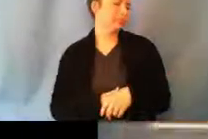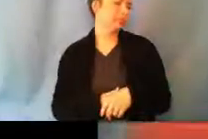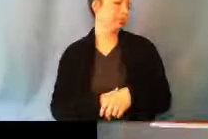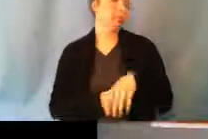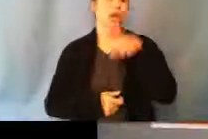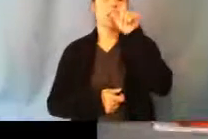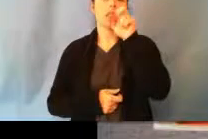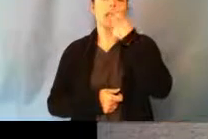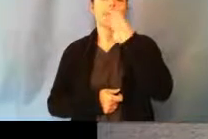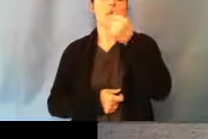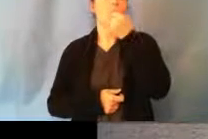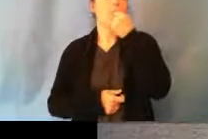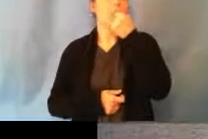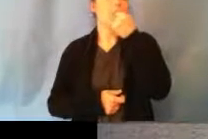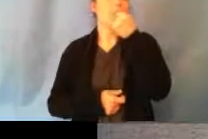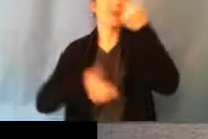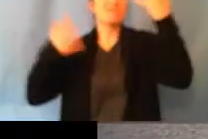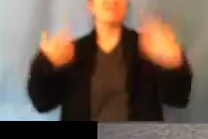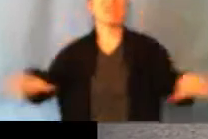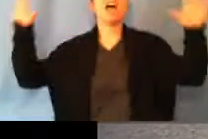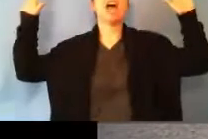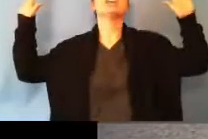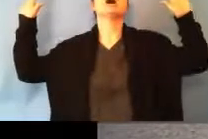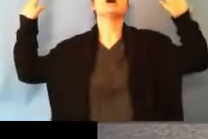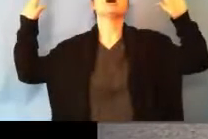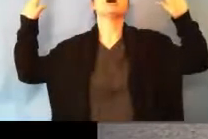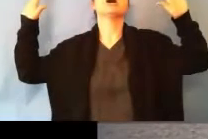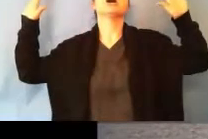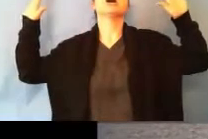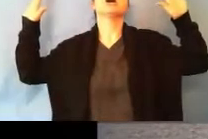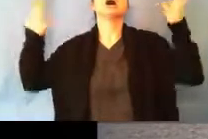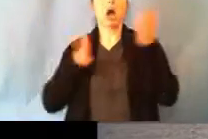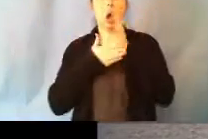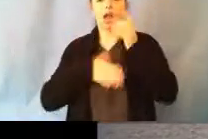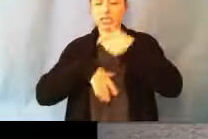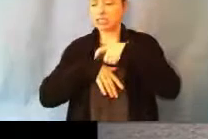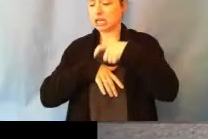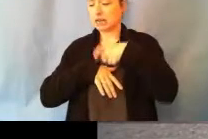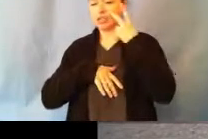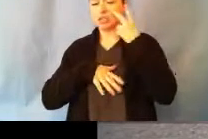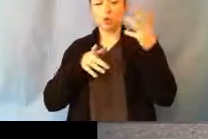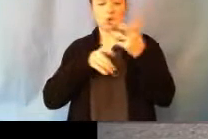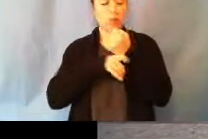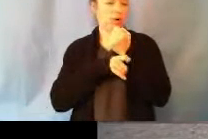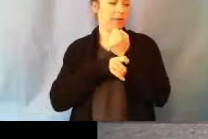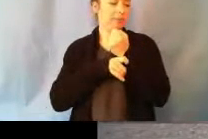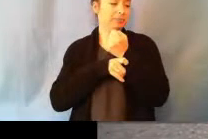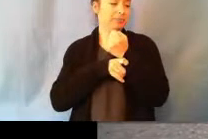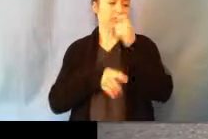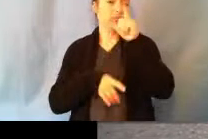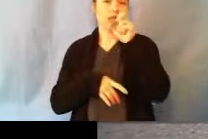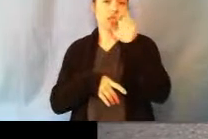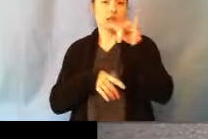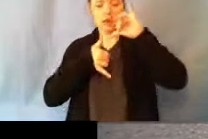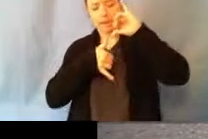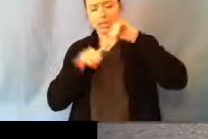Larry blew his whistle again. All right, everyone, he shouted. Time to see who won. Larry